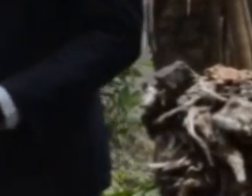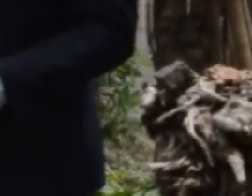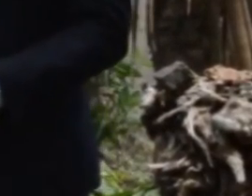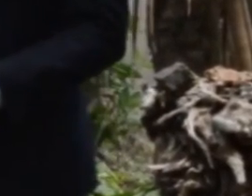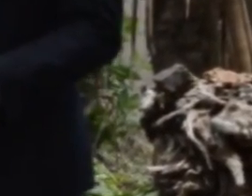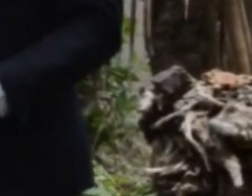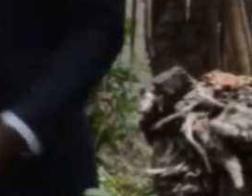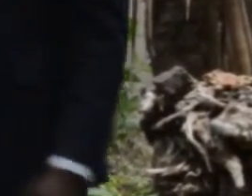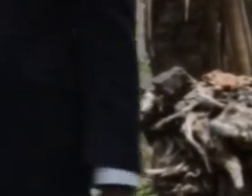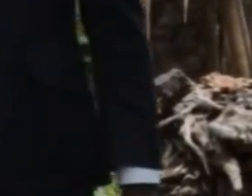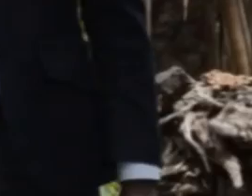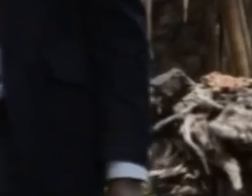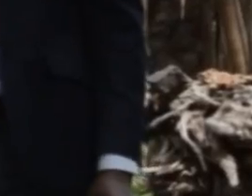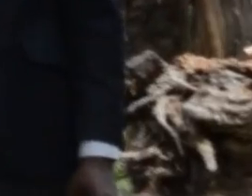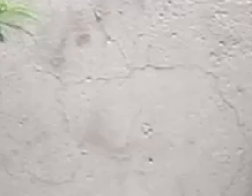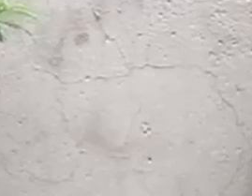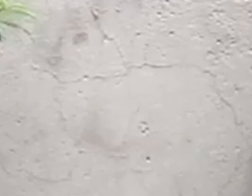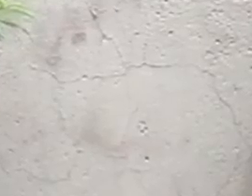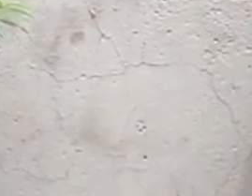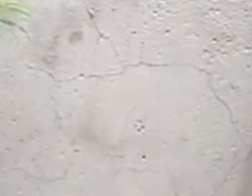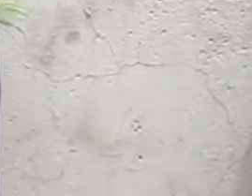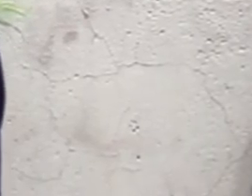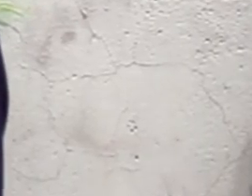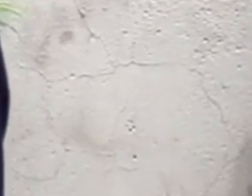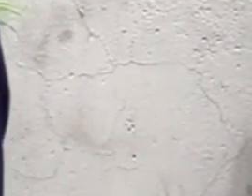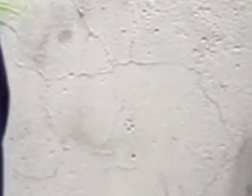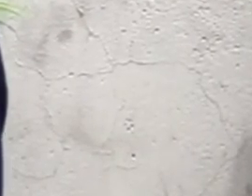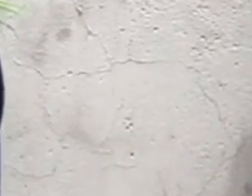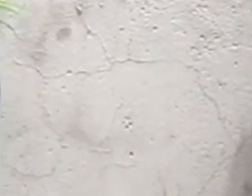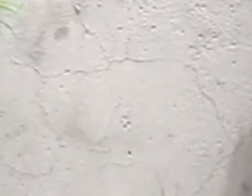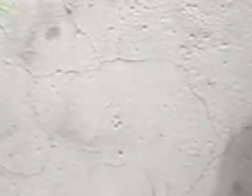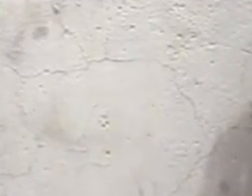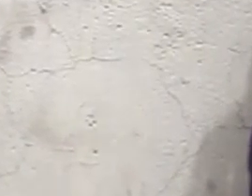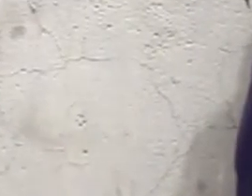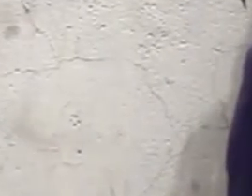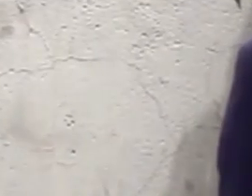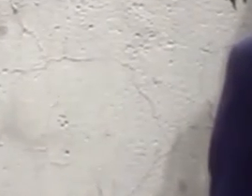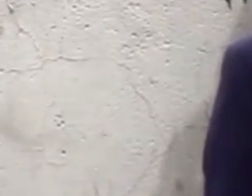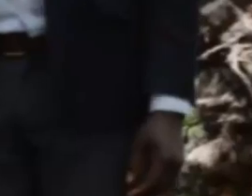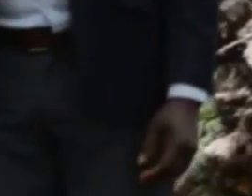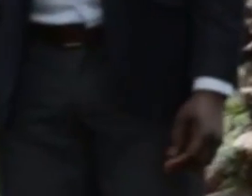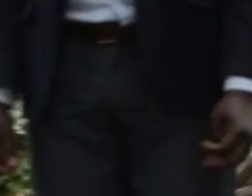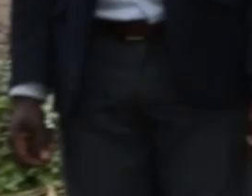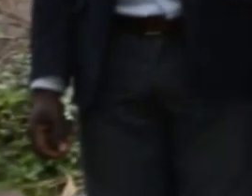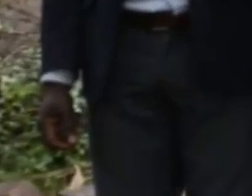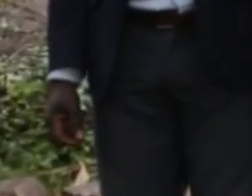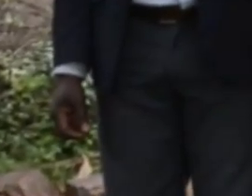sons and daughters of God. We are the generation that should reign